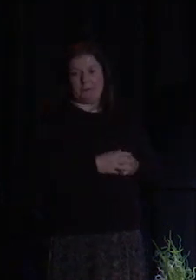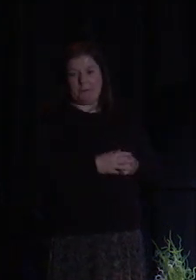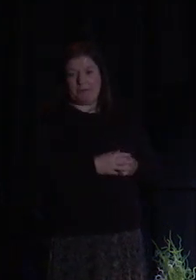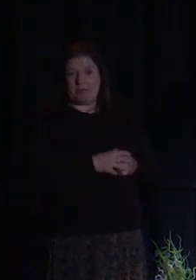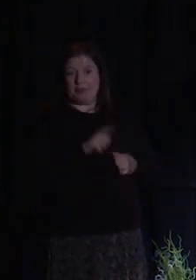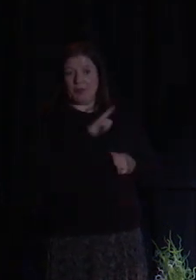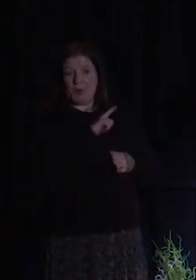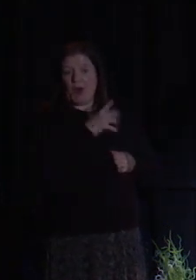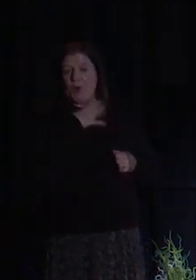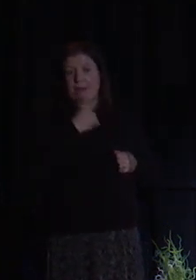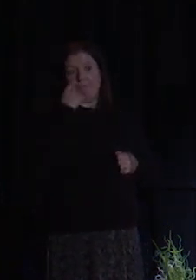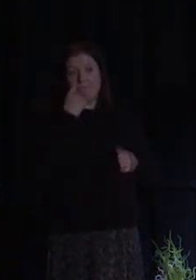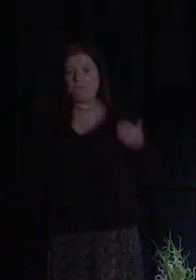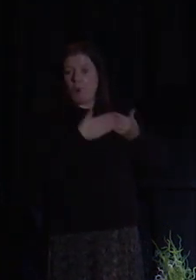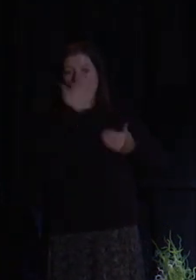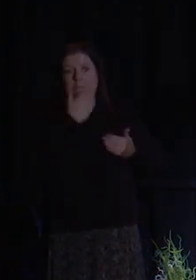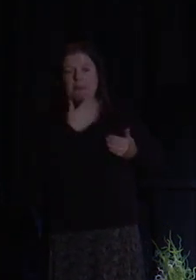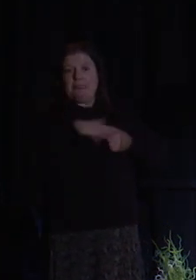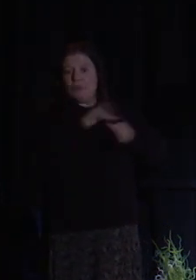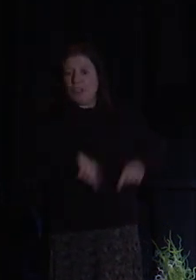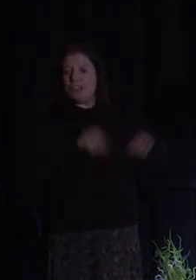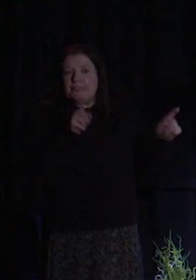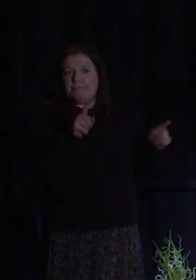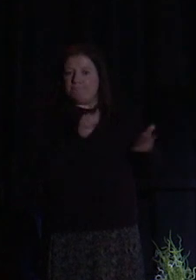how they might be able to interact in whatever situation they're put into.